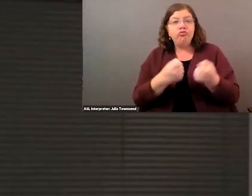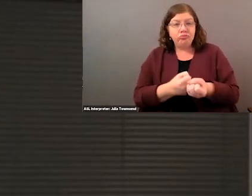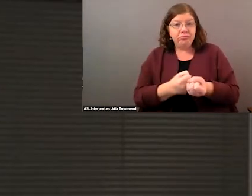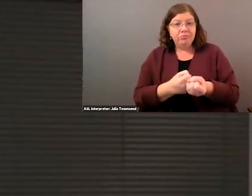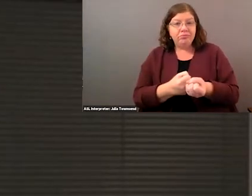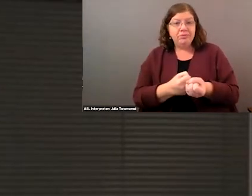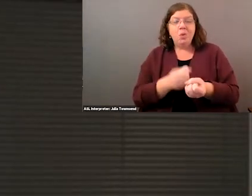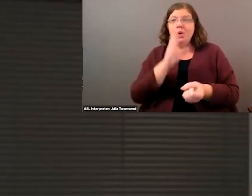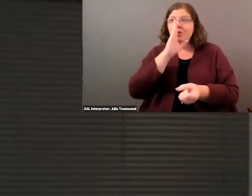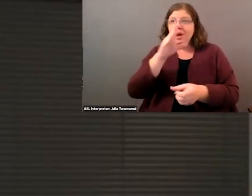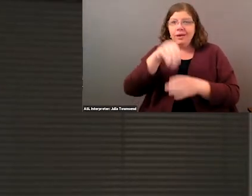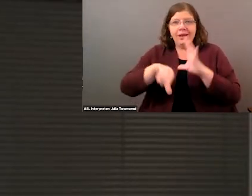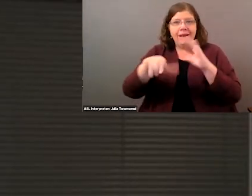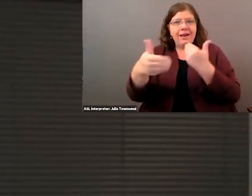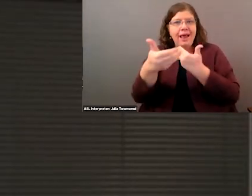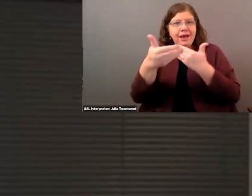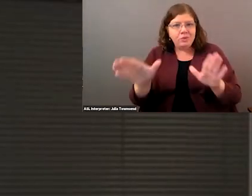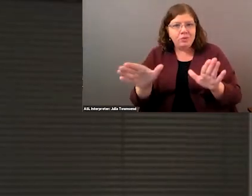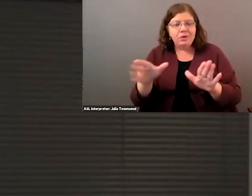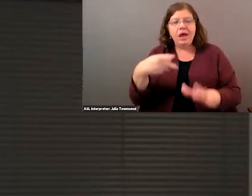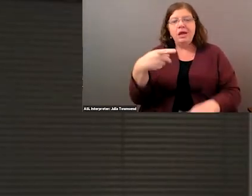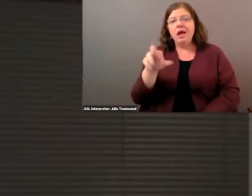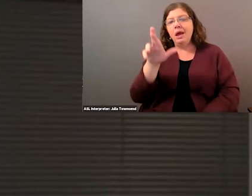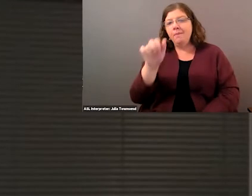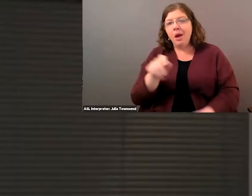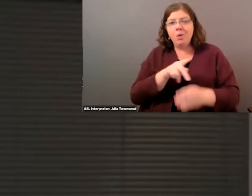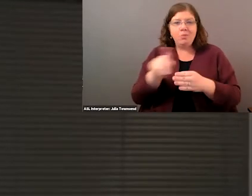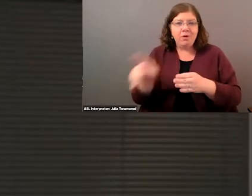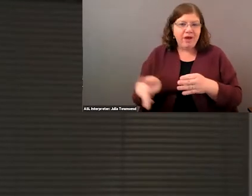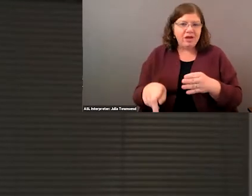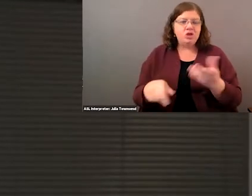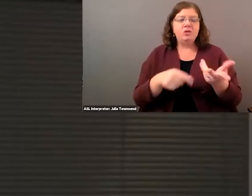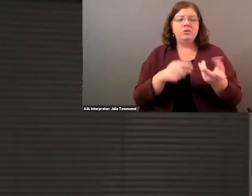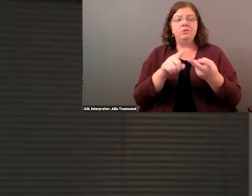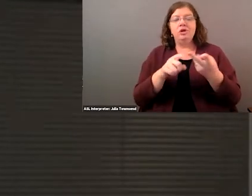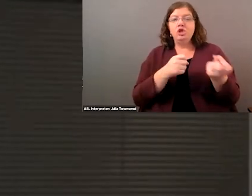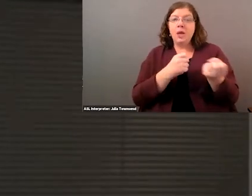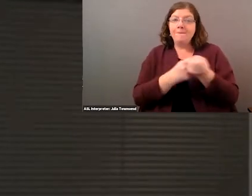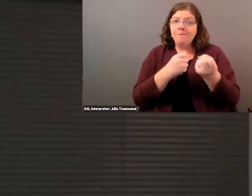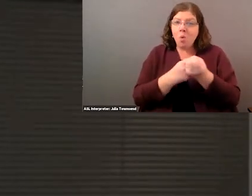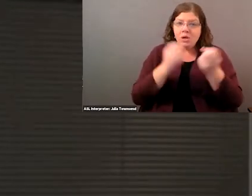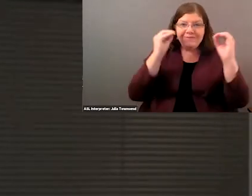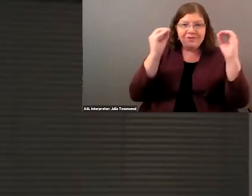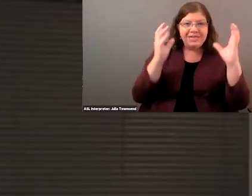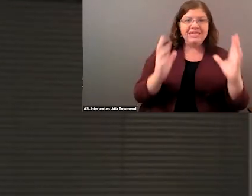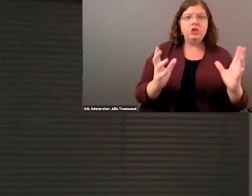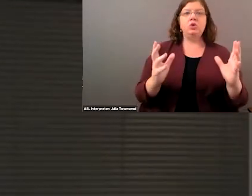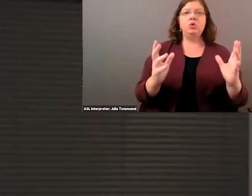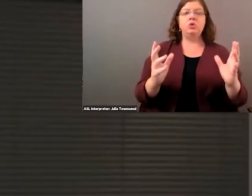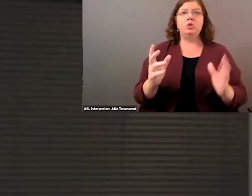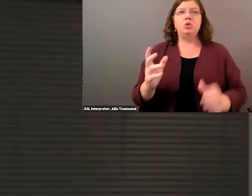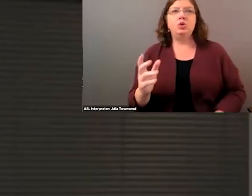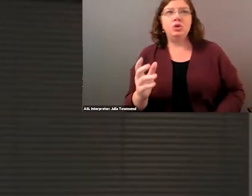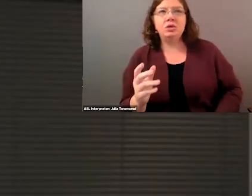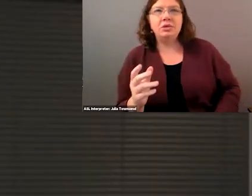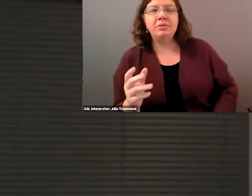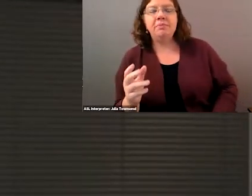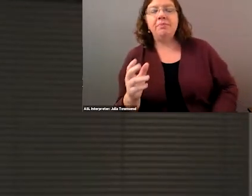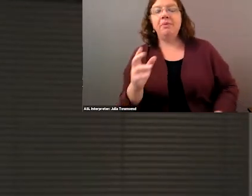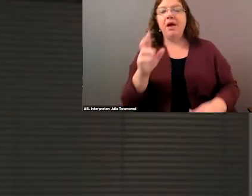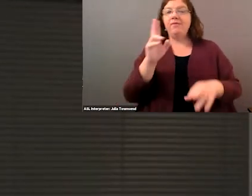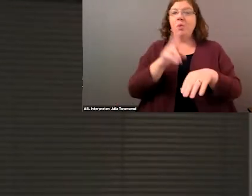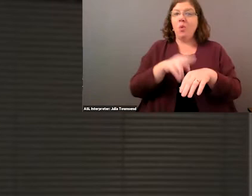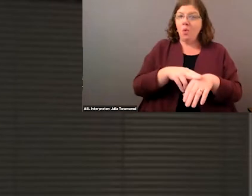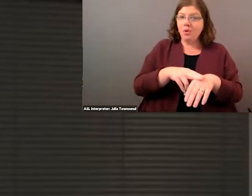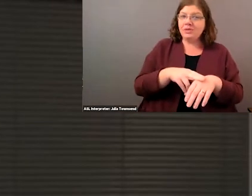supports for teachers. Of course, I want to keep focus on where the rubber hits the road, that it's the classroom.